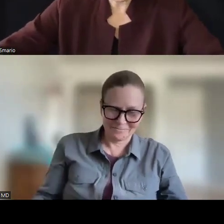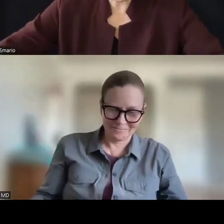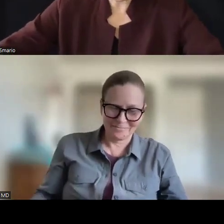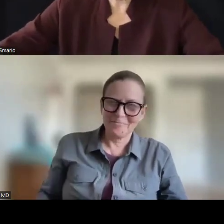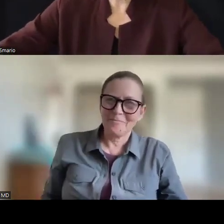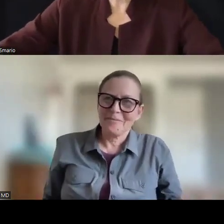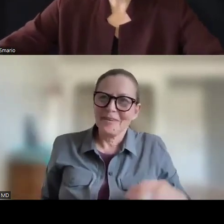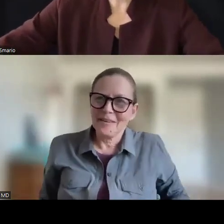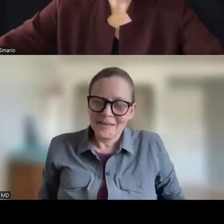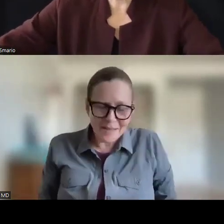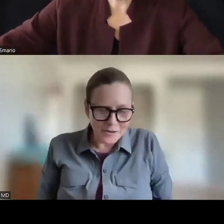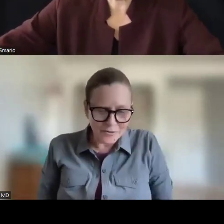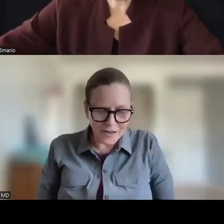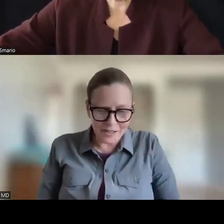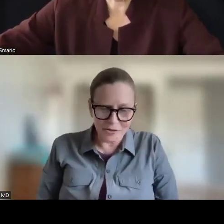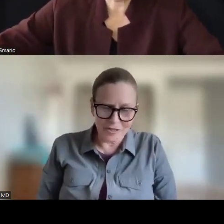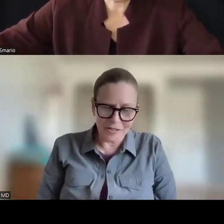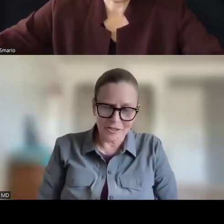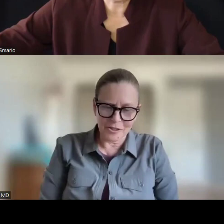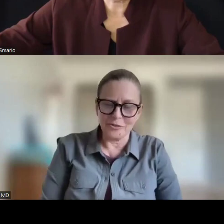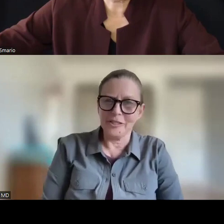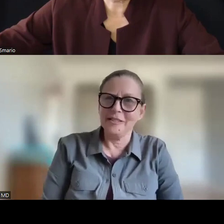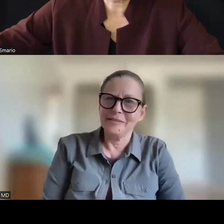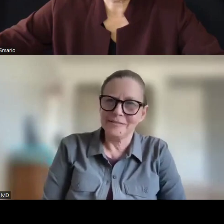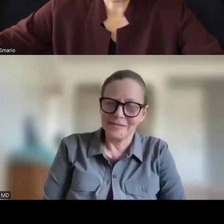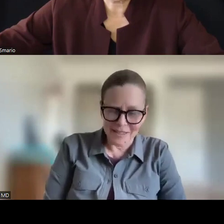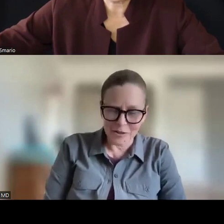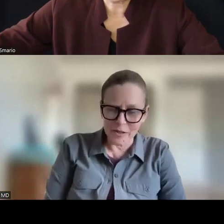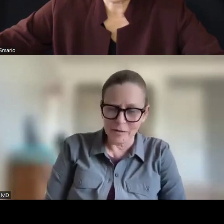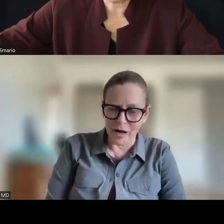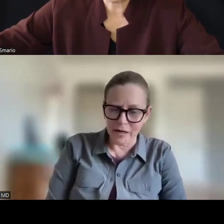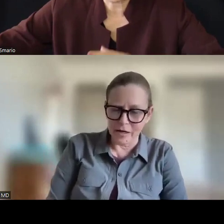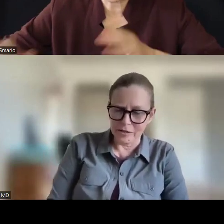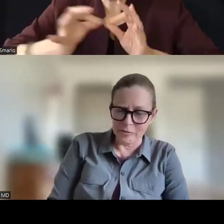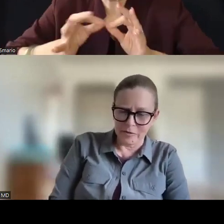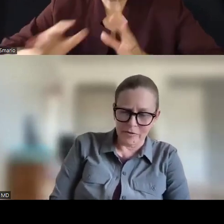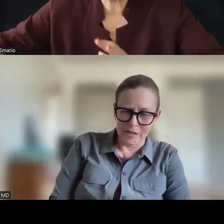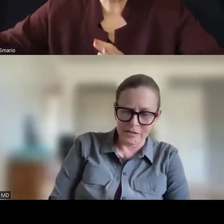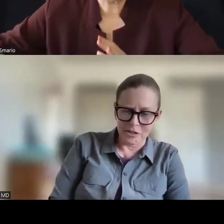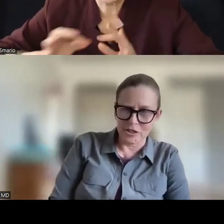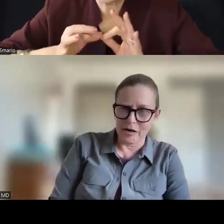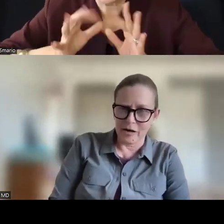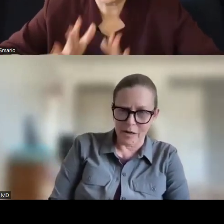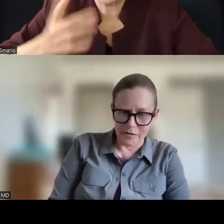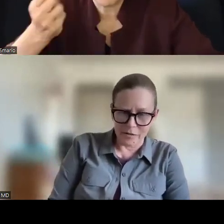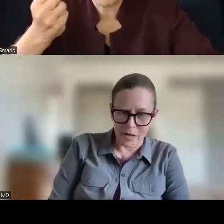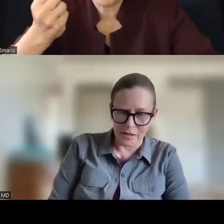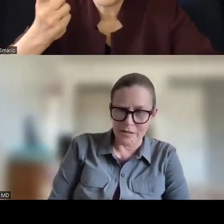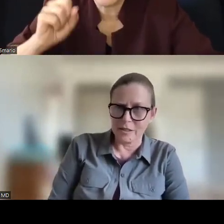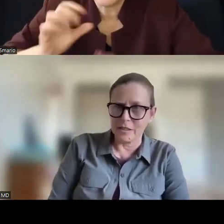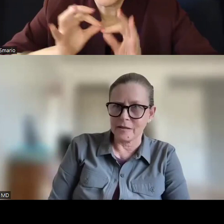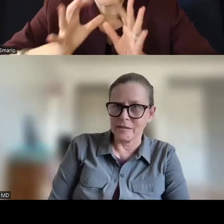Welcome. Thank you for that introduction, Julie. It's really my honor to be invited to share about